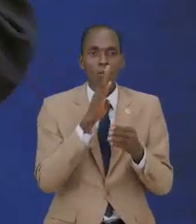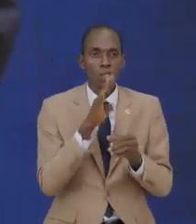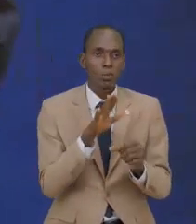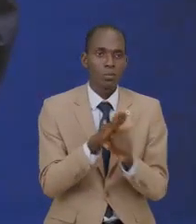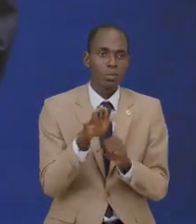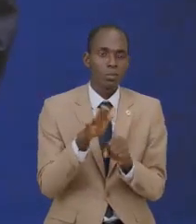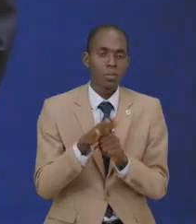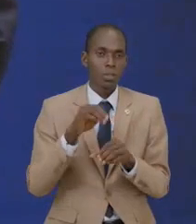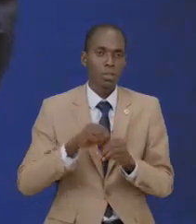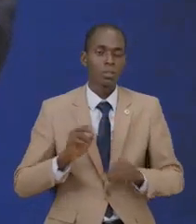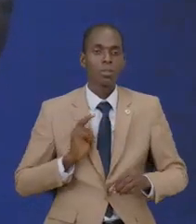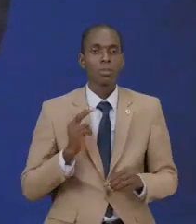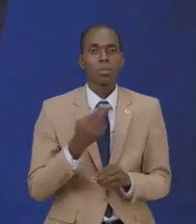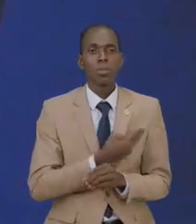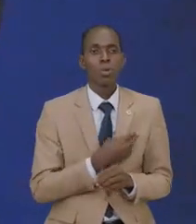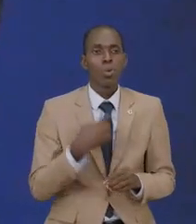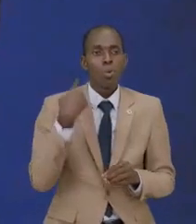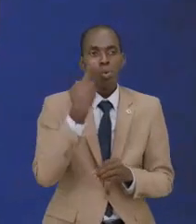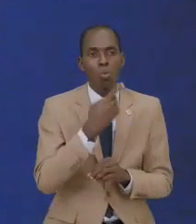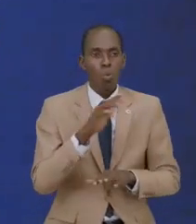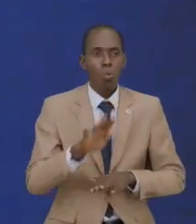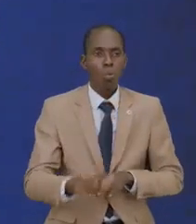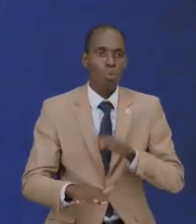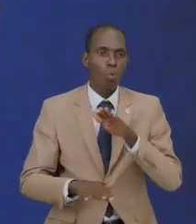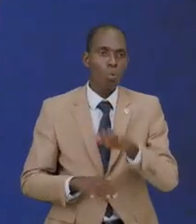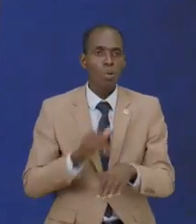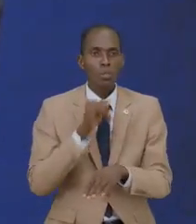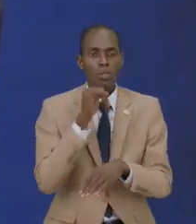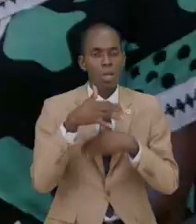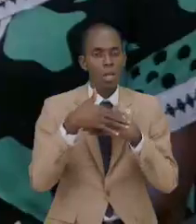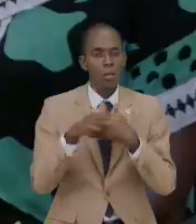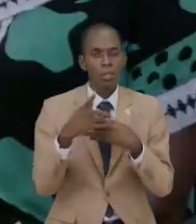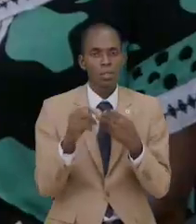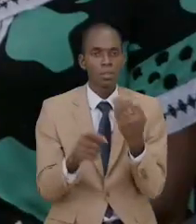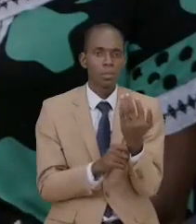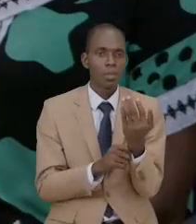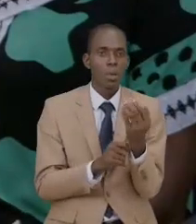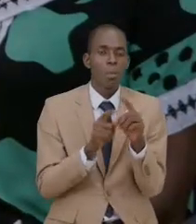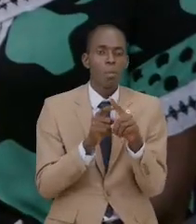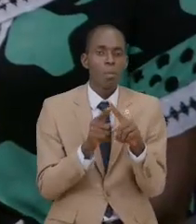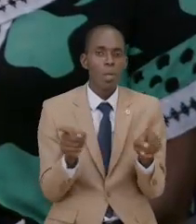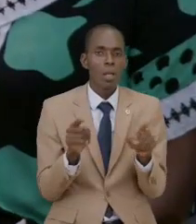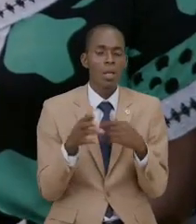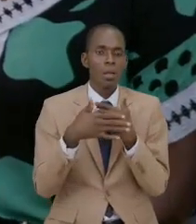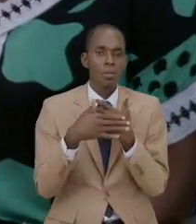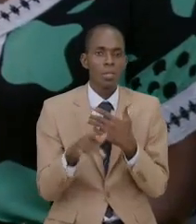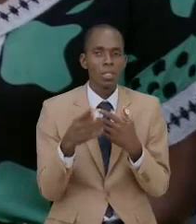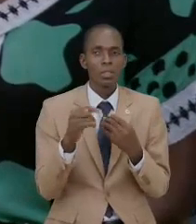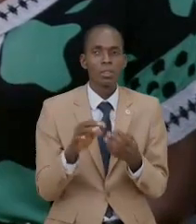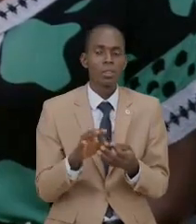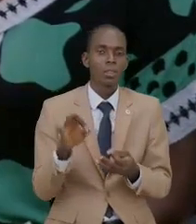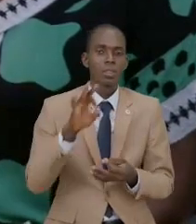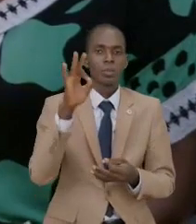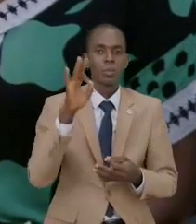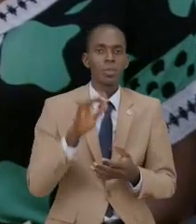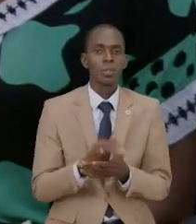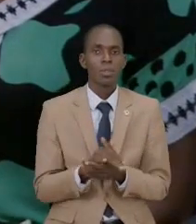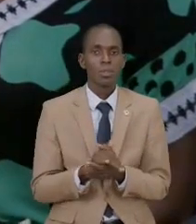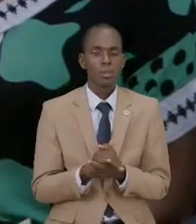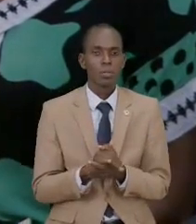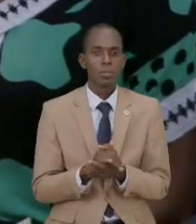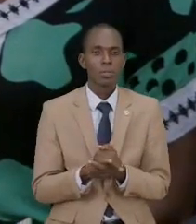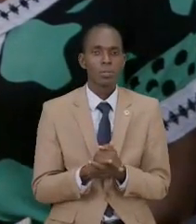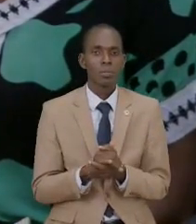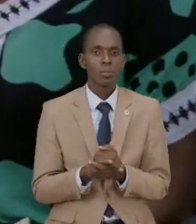fulfilled in us who walk not after the flesh, but after the